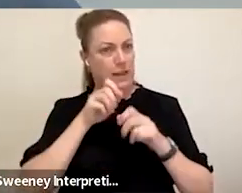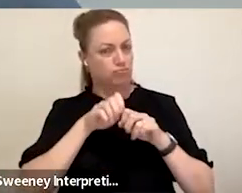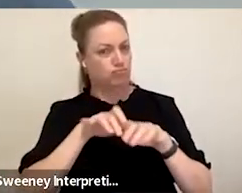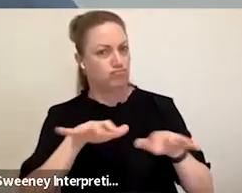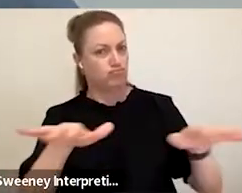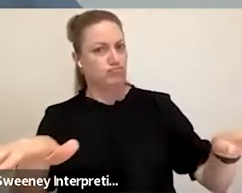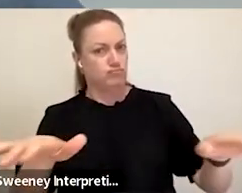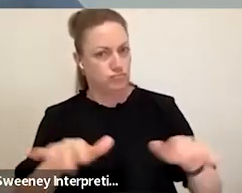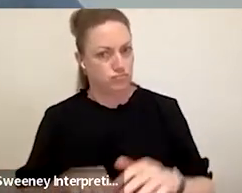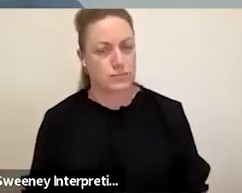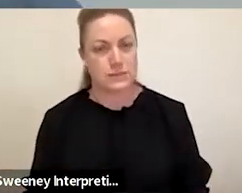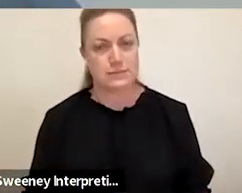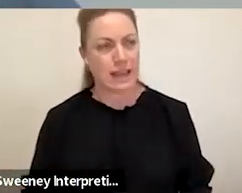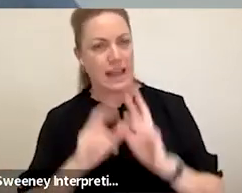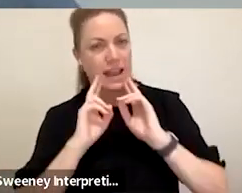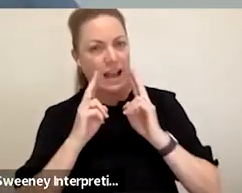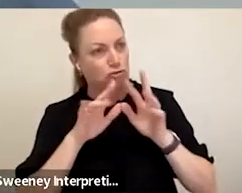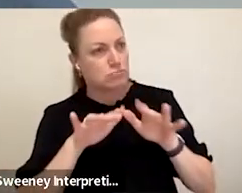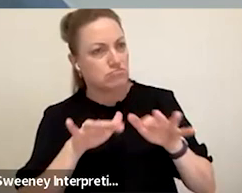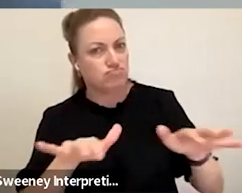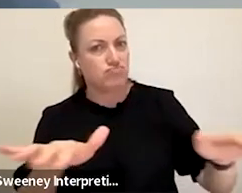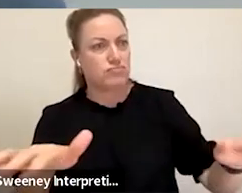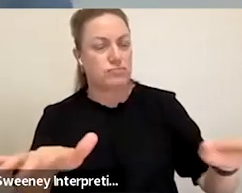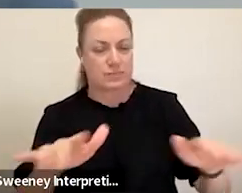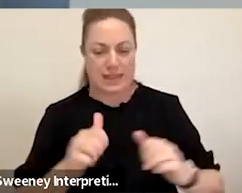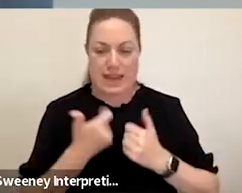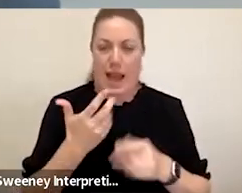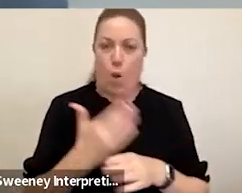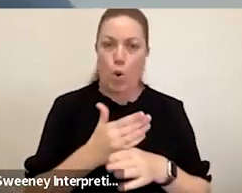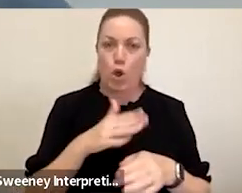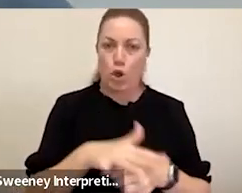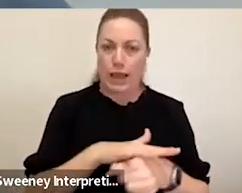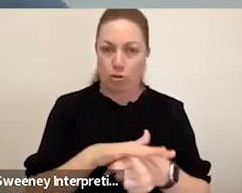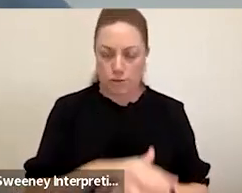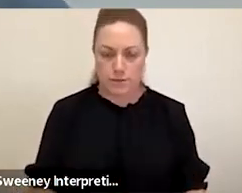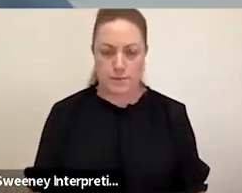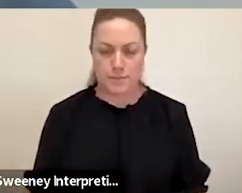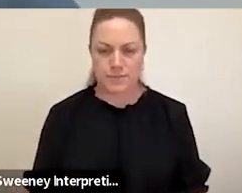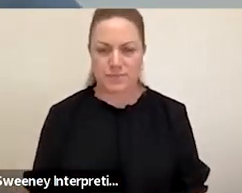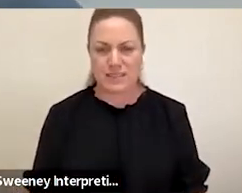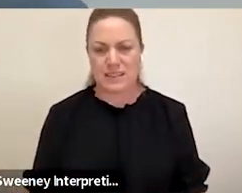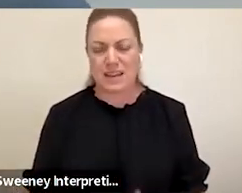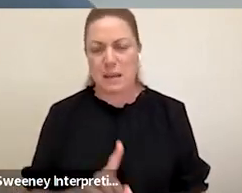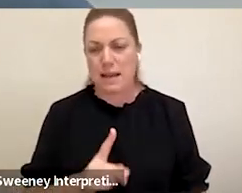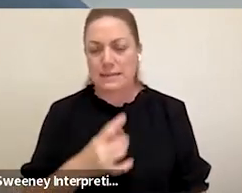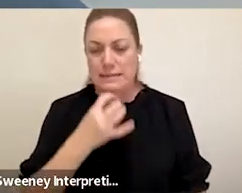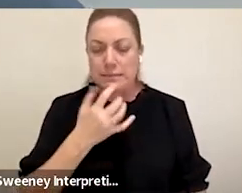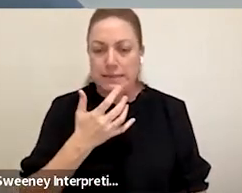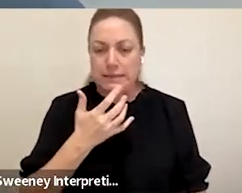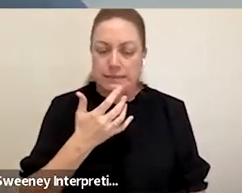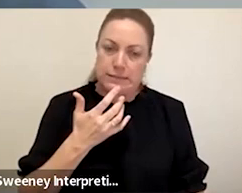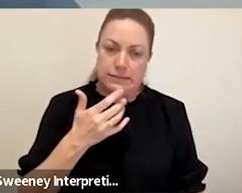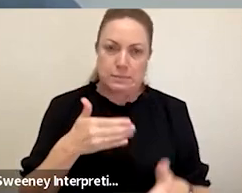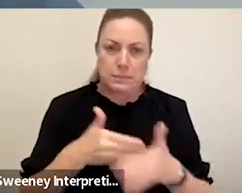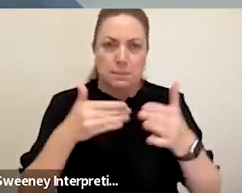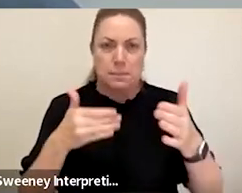probably organically in the areas that we were working. It sort of hit a bit of a speed bump though, and